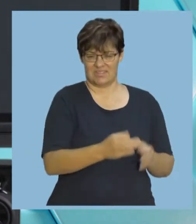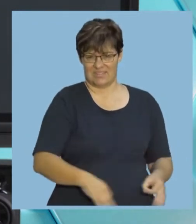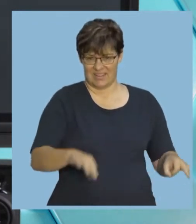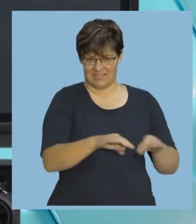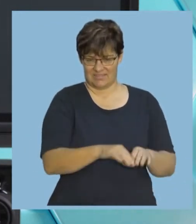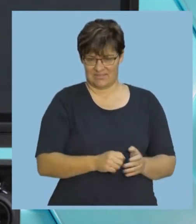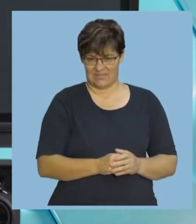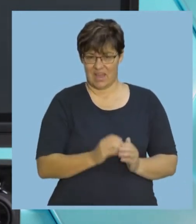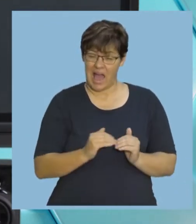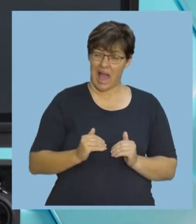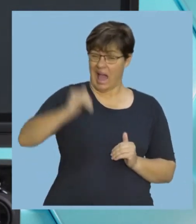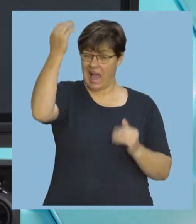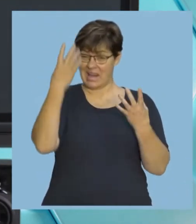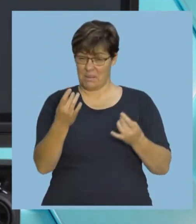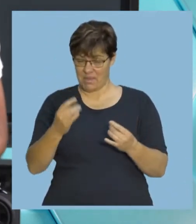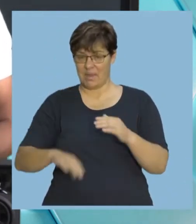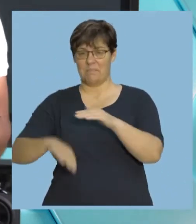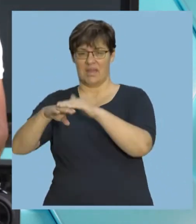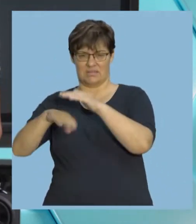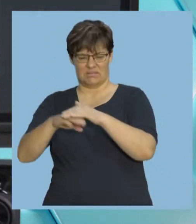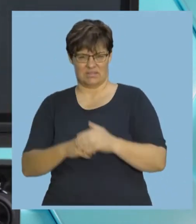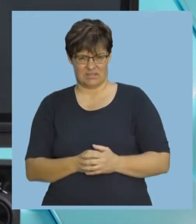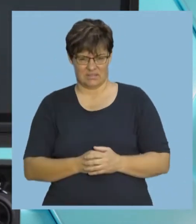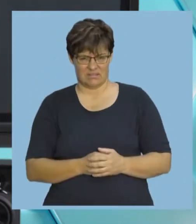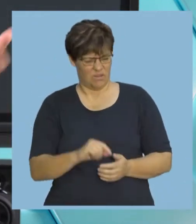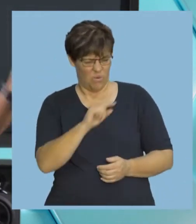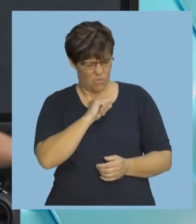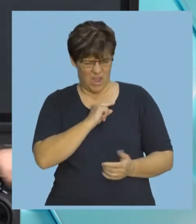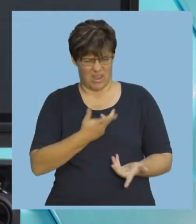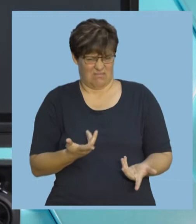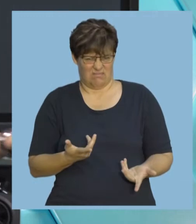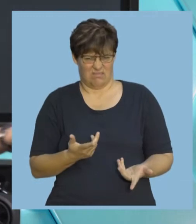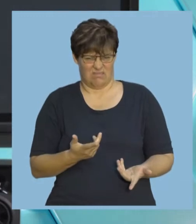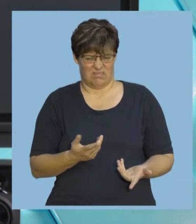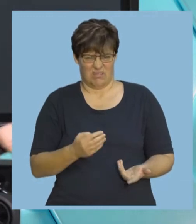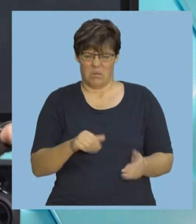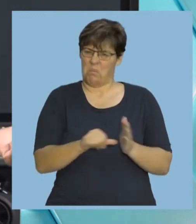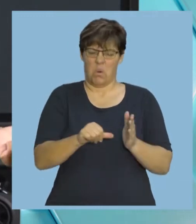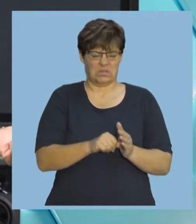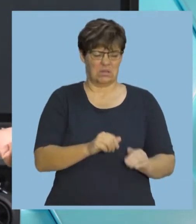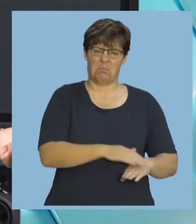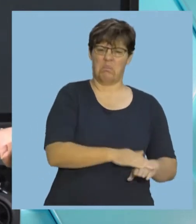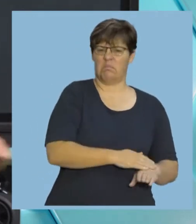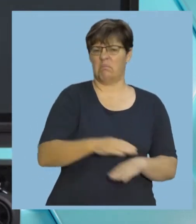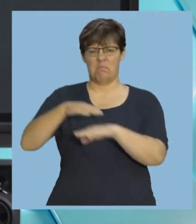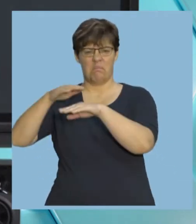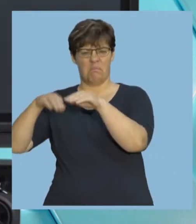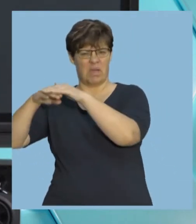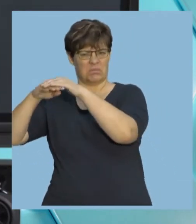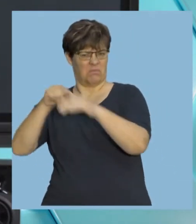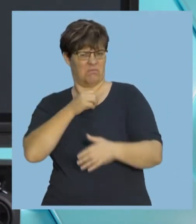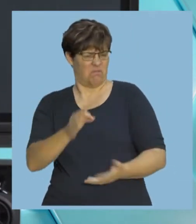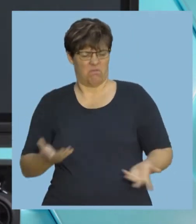the highest is the maximum. Why do we care about the minimum and maximum? I mean, they're